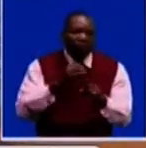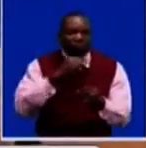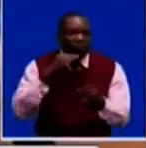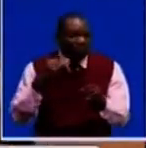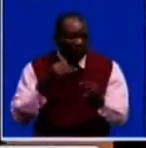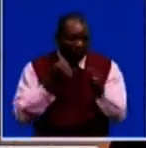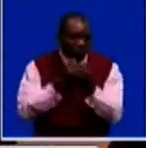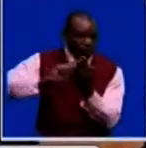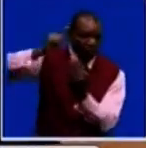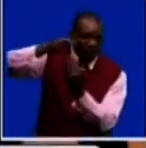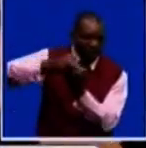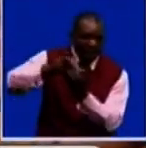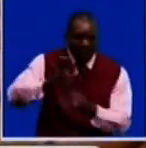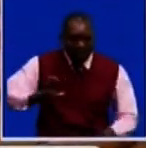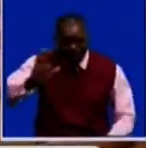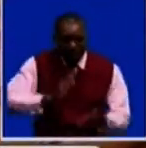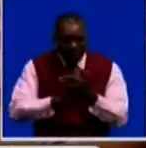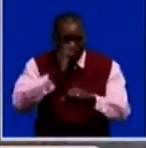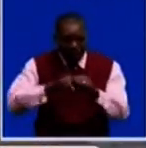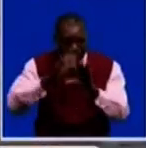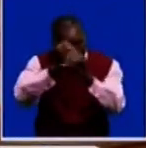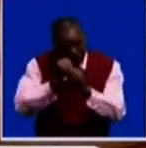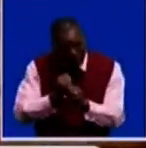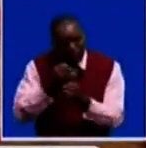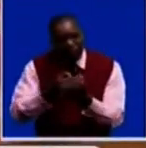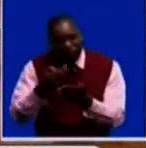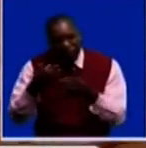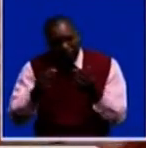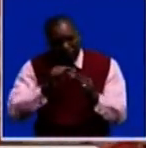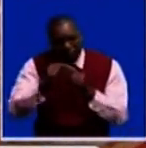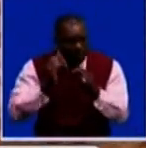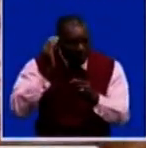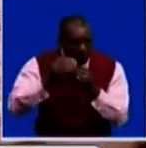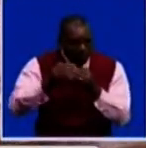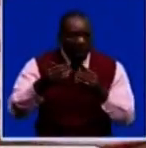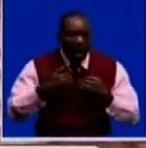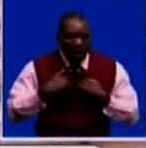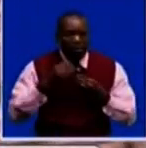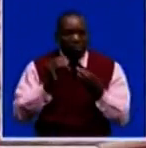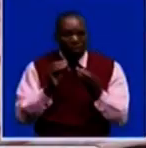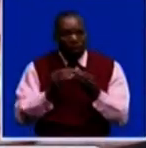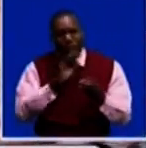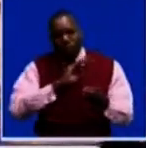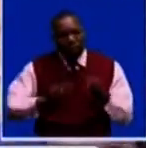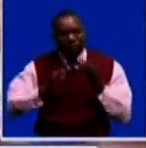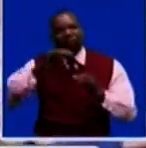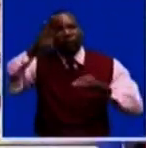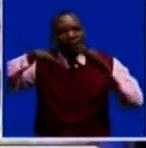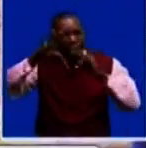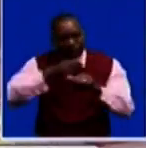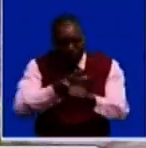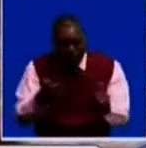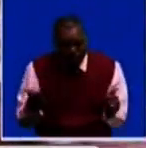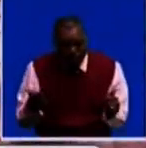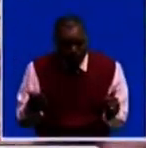province has received the inputs on time and that a good crop yield is projected if there will be good rains. Mr. Kasolo was speaking